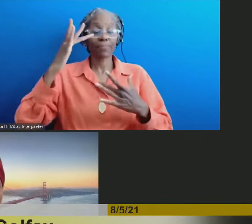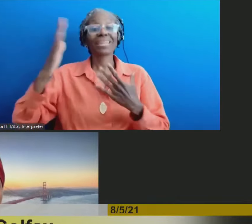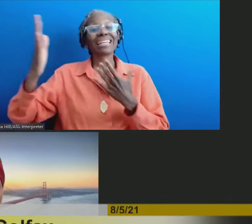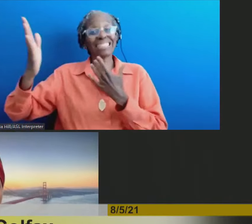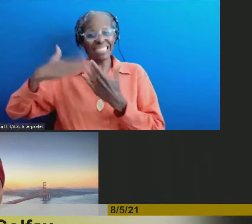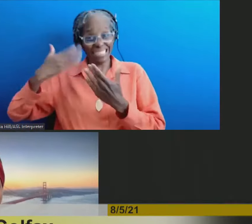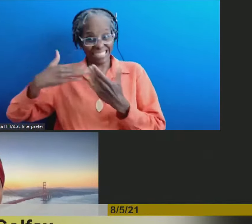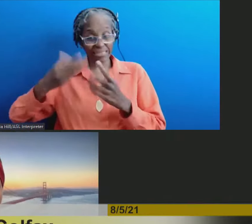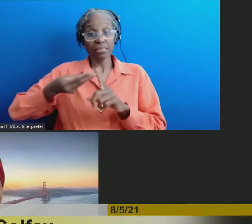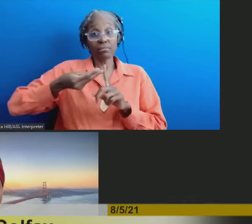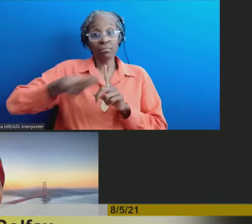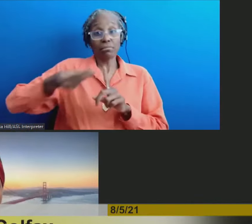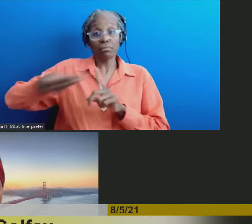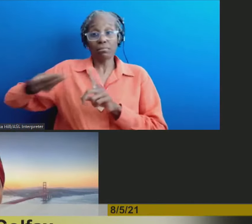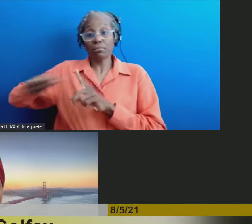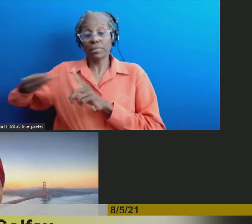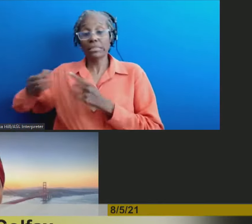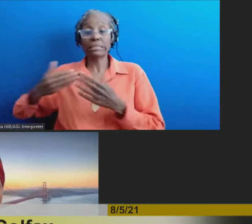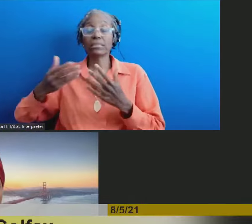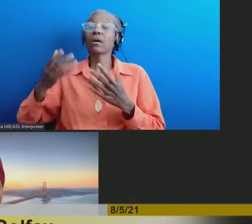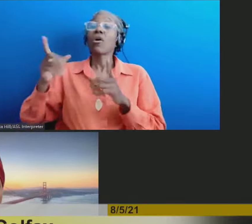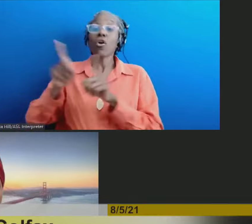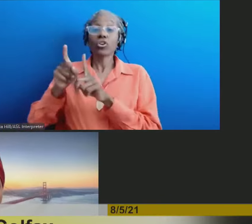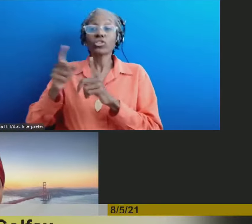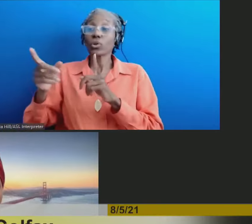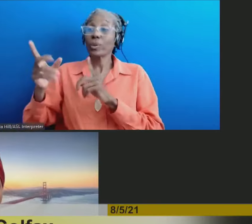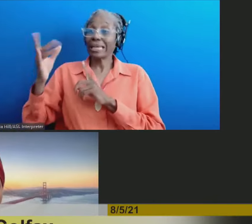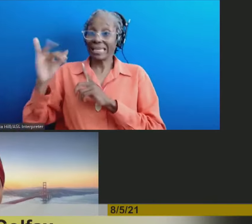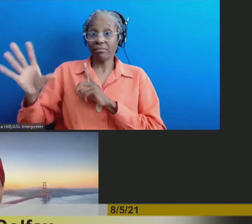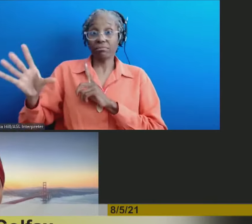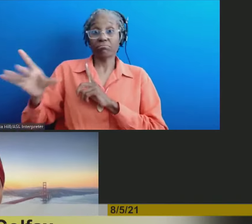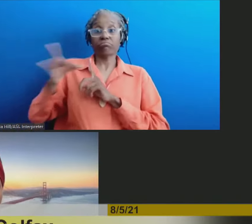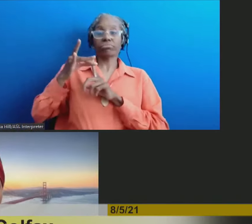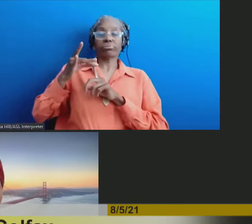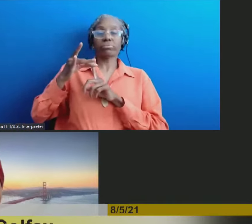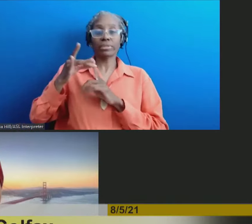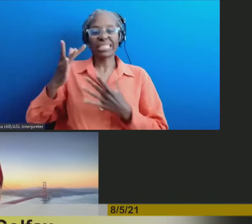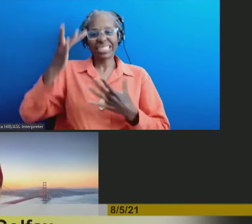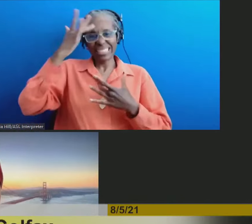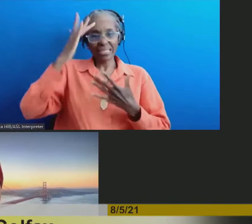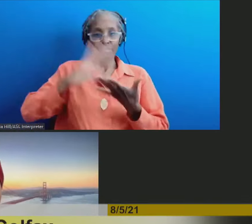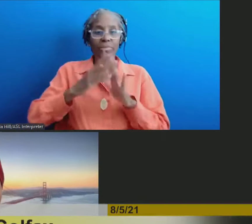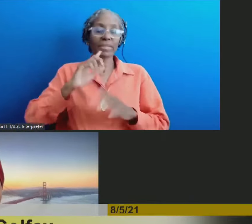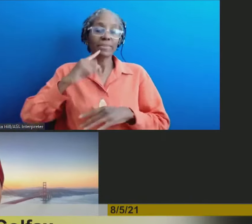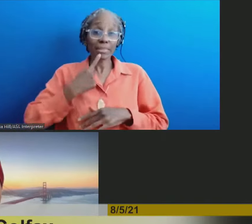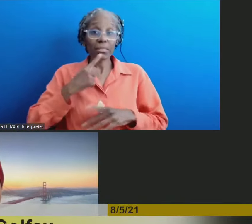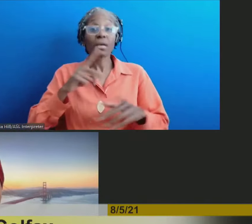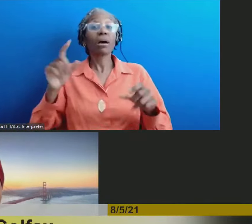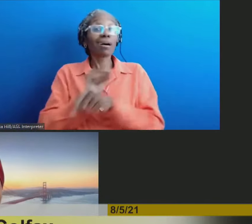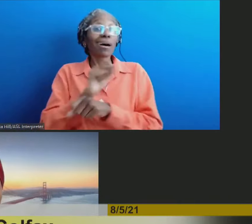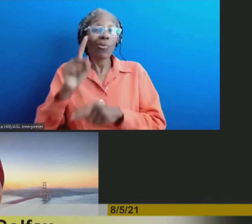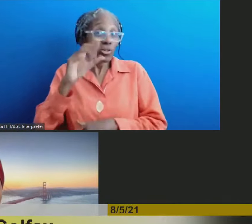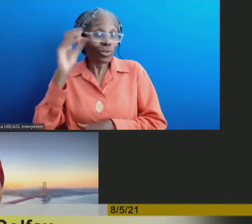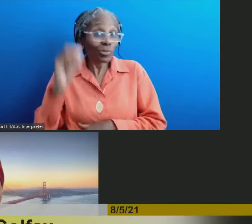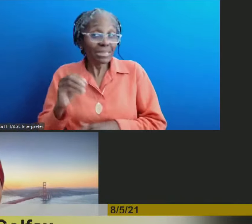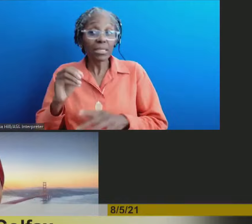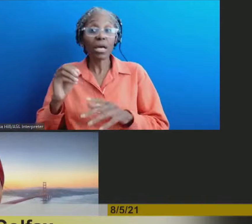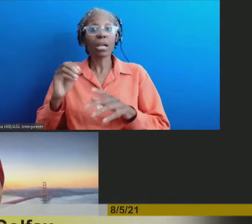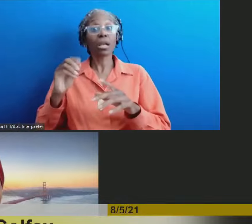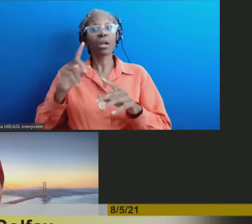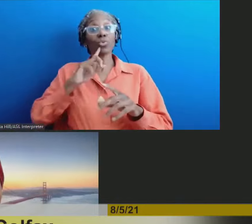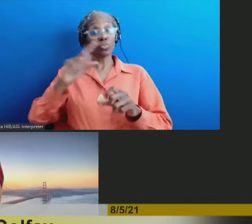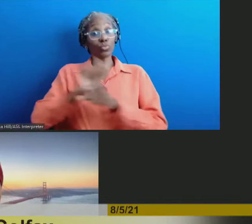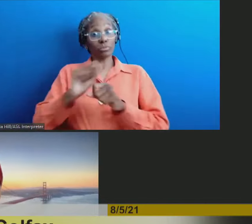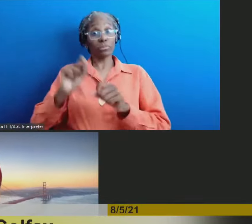it, you are more likely to have severe illness. That is not conclusive yet, but in talking to our